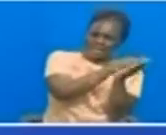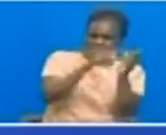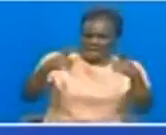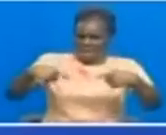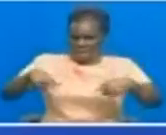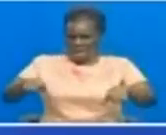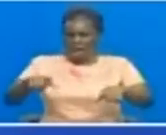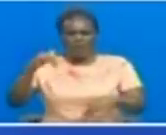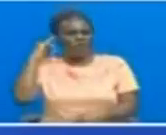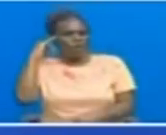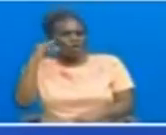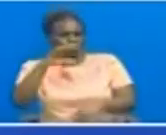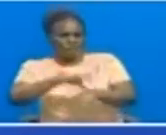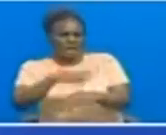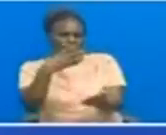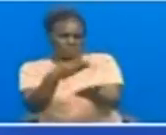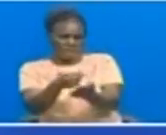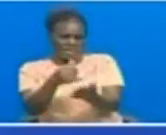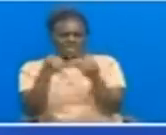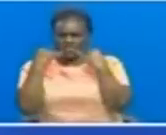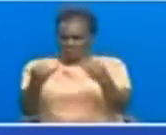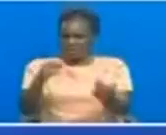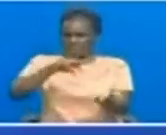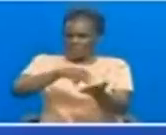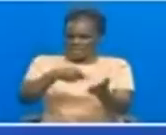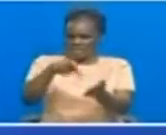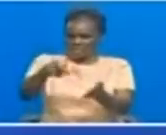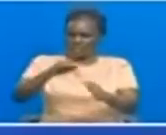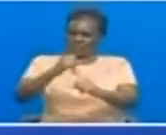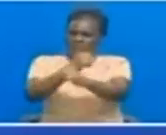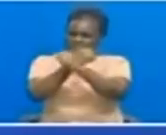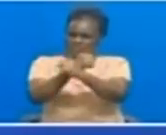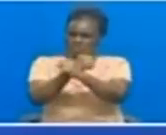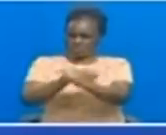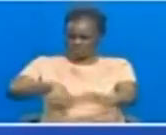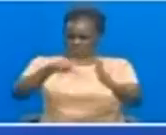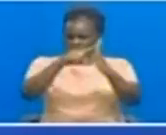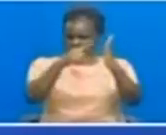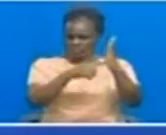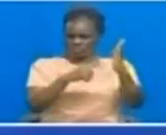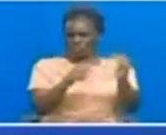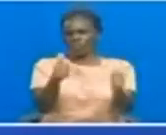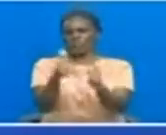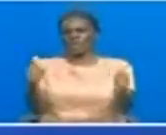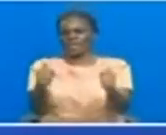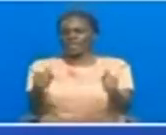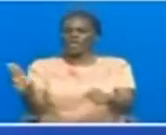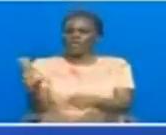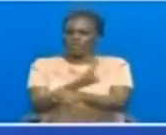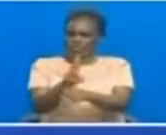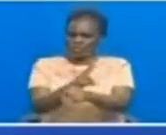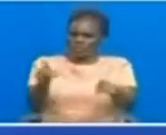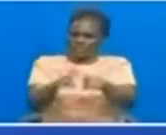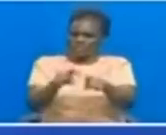allow your phone to access the financial information, that means they were satisfied with the security protocols applied on M-Pesa. So